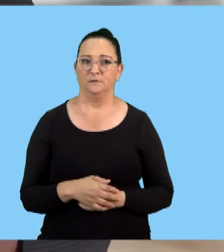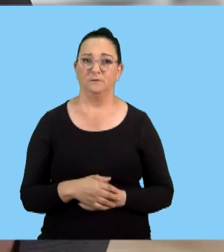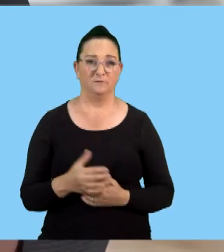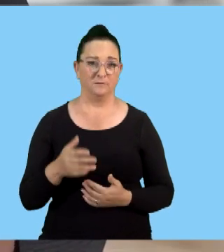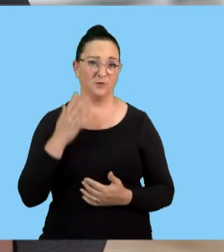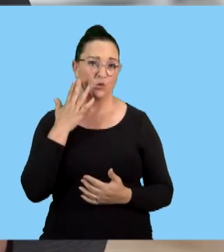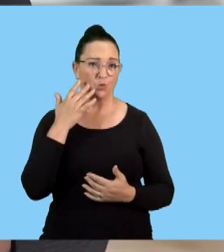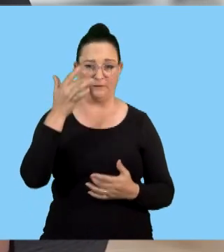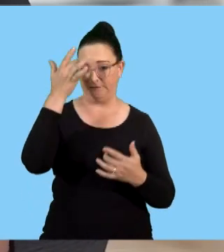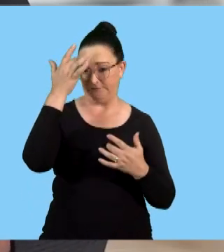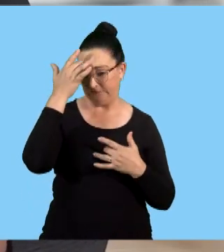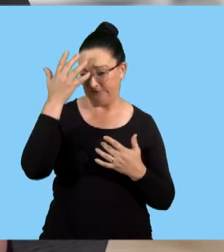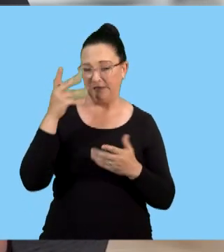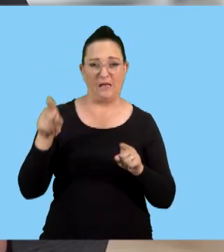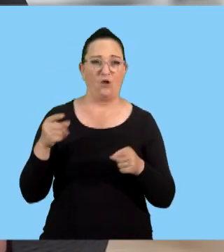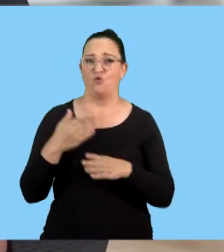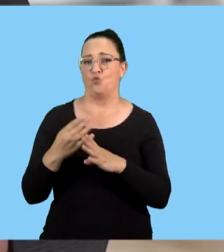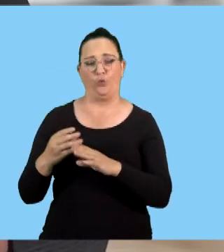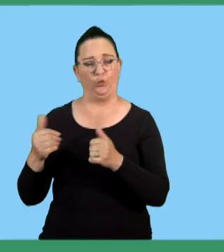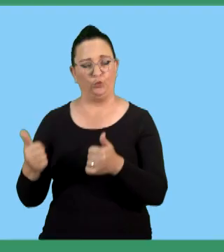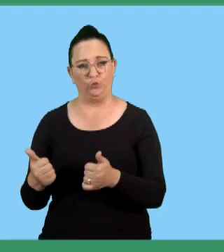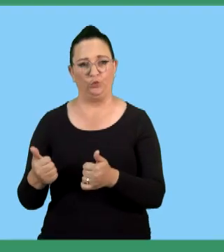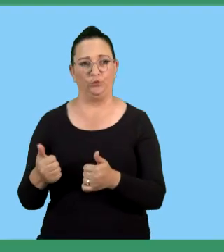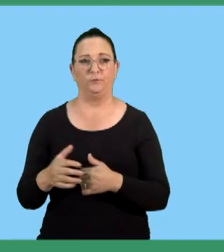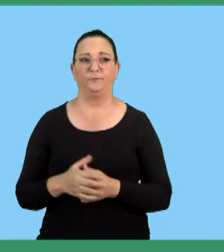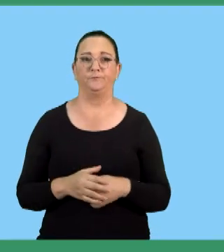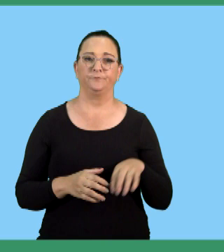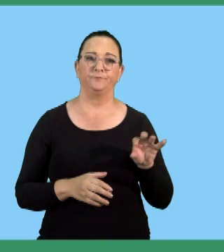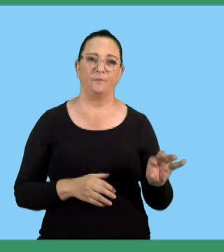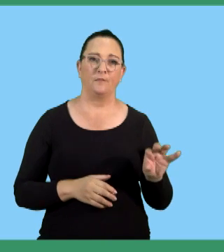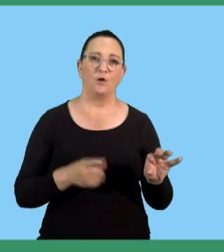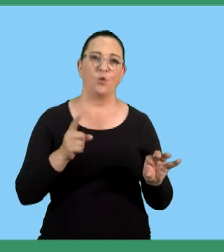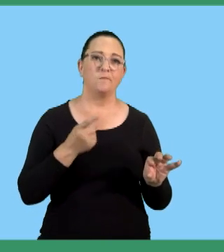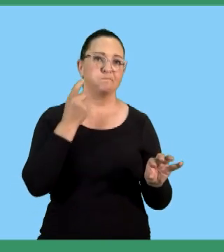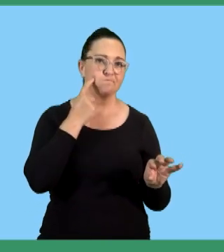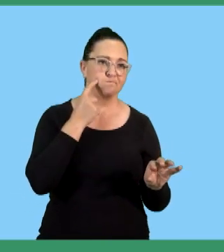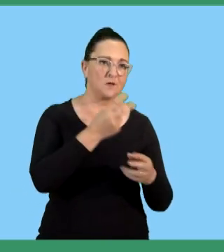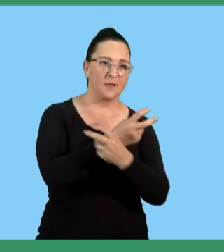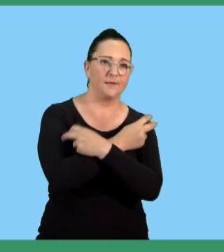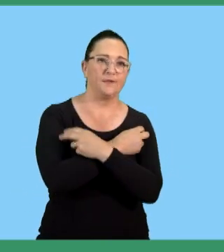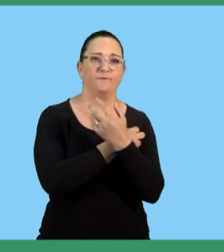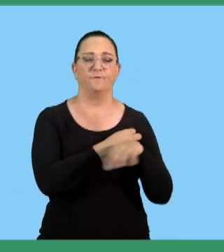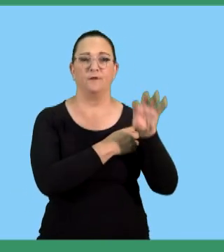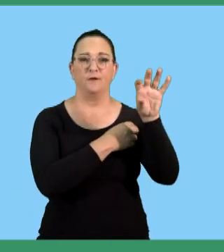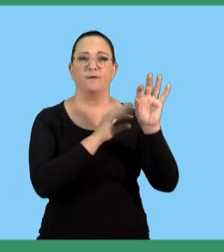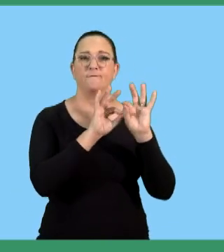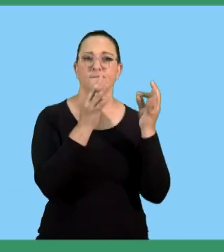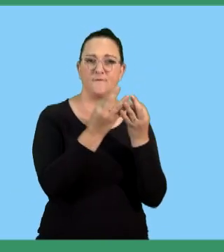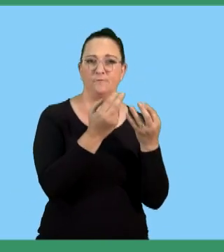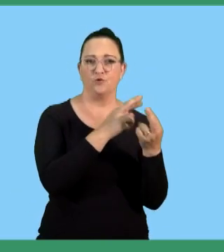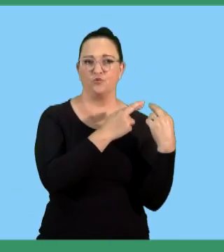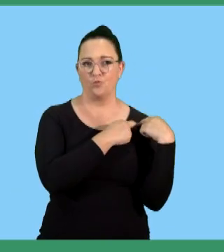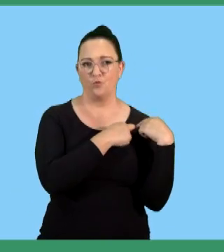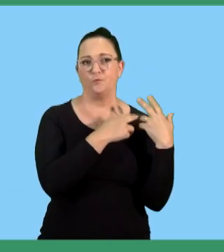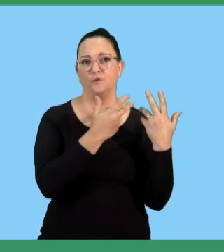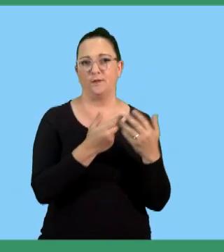have an impact on productivity. And then maternity leave as well, family responsibility leave, and